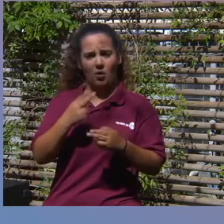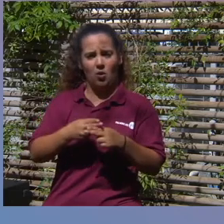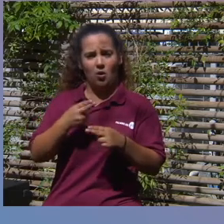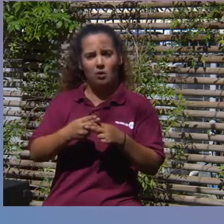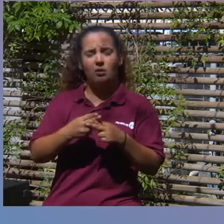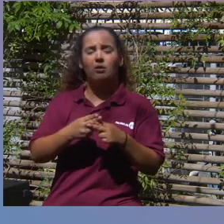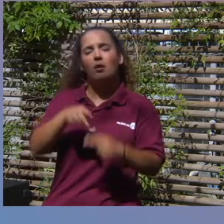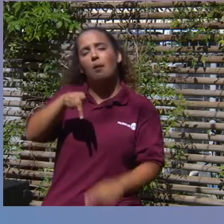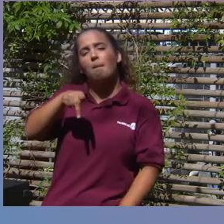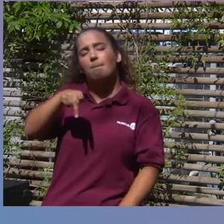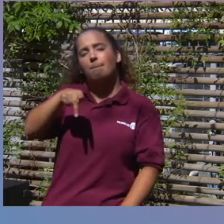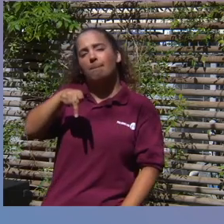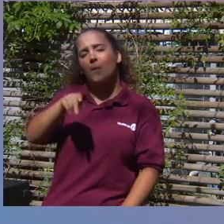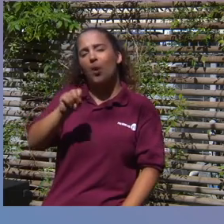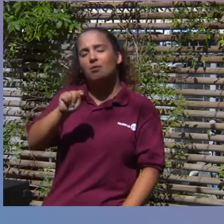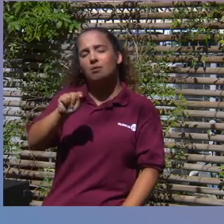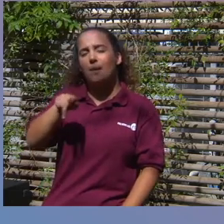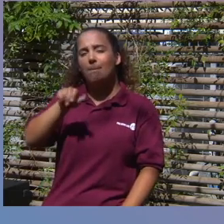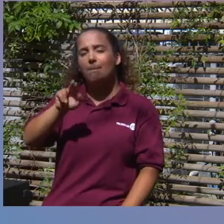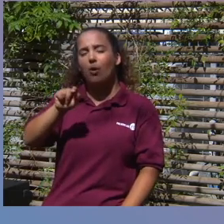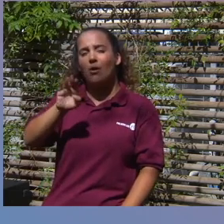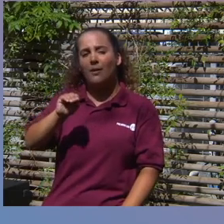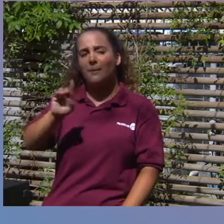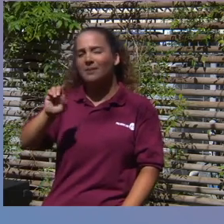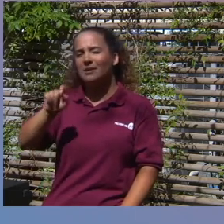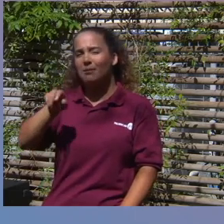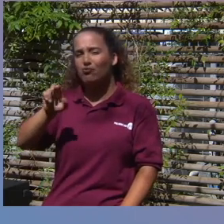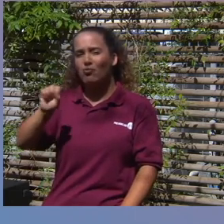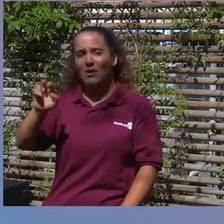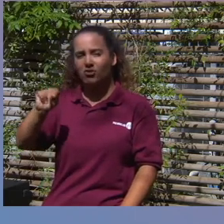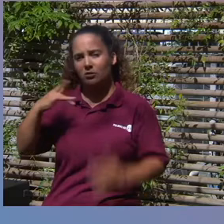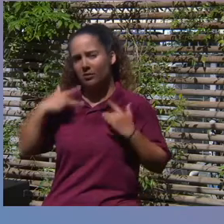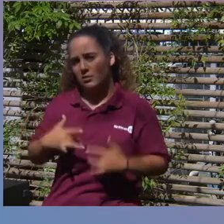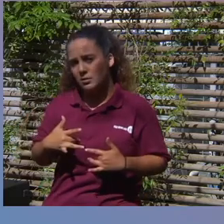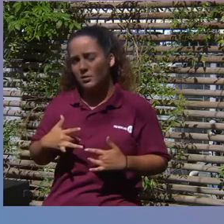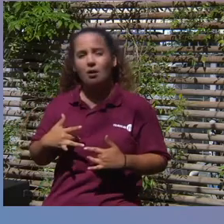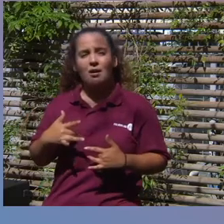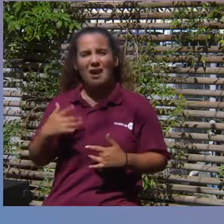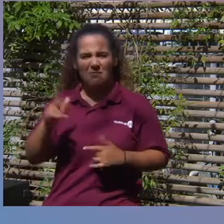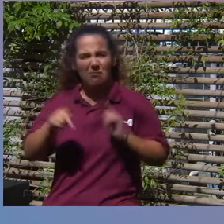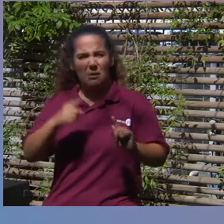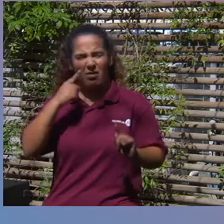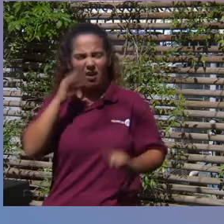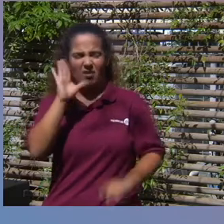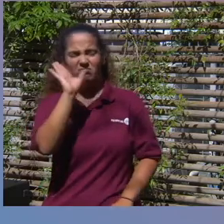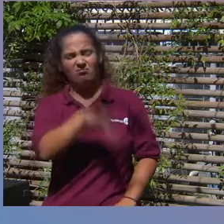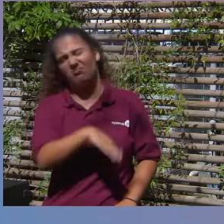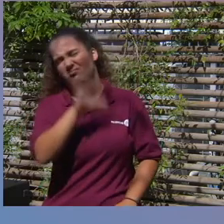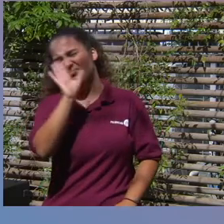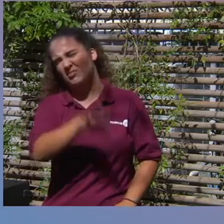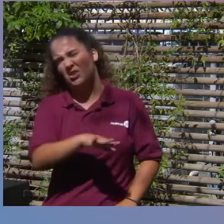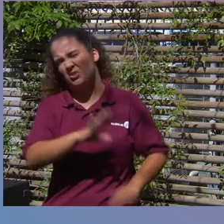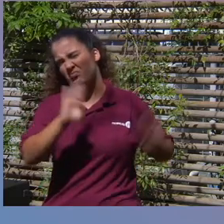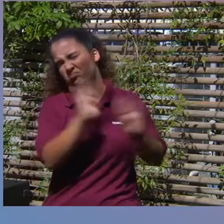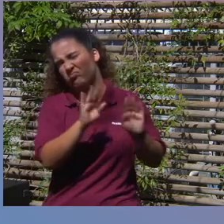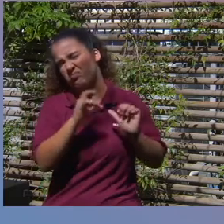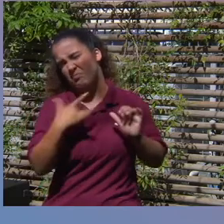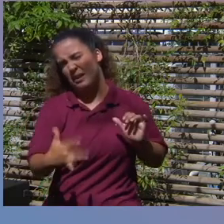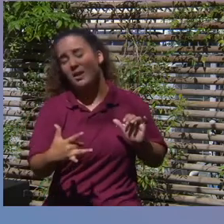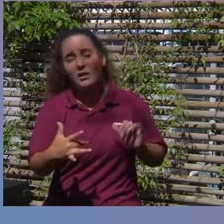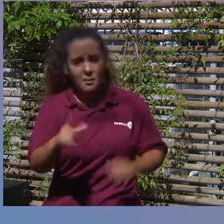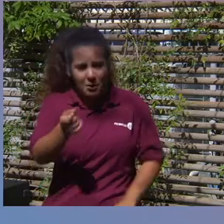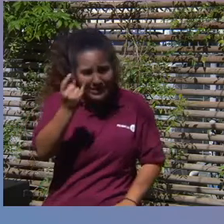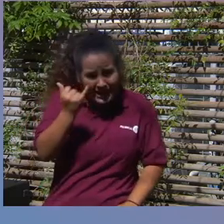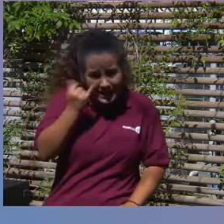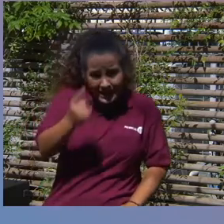postpartum depression, and they just thought we were just acting out. Losing our minds. But, you know, when you push a baby out,